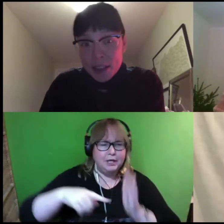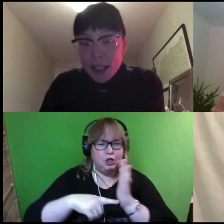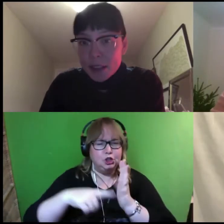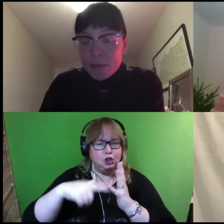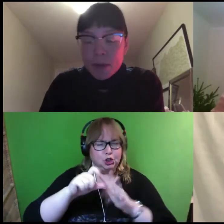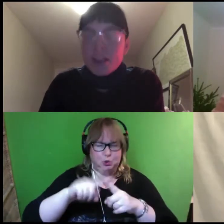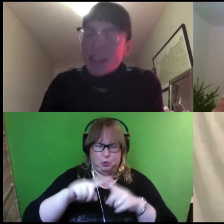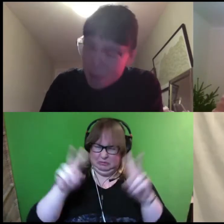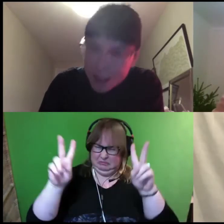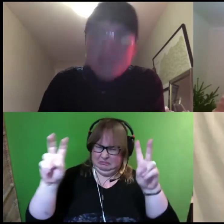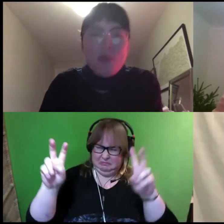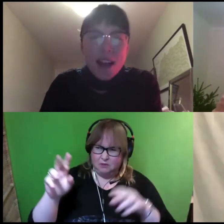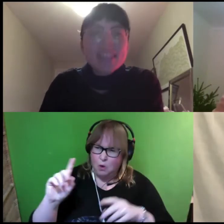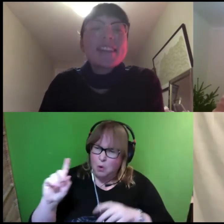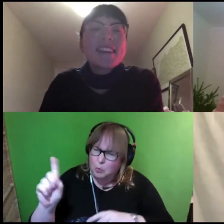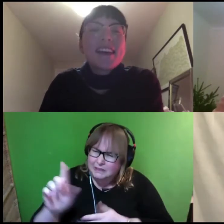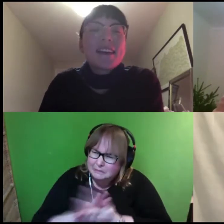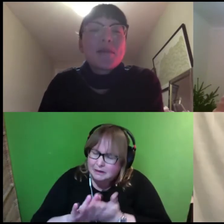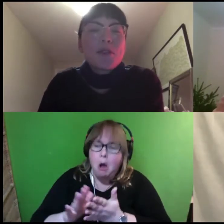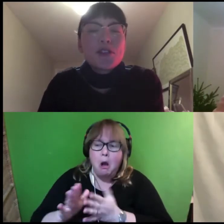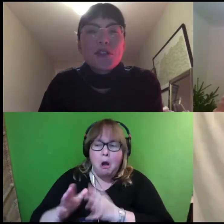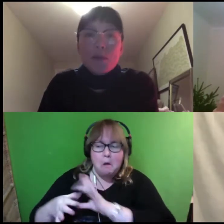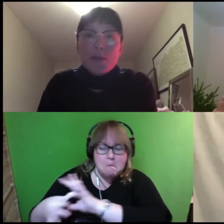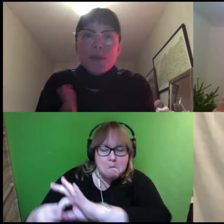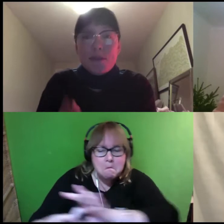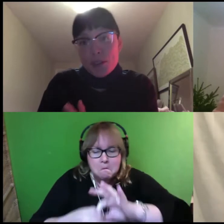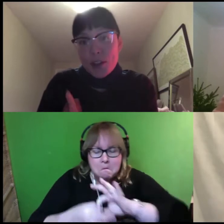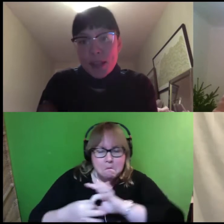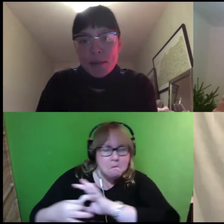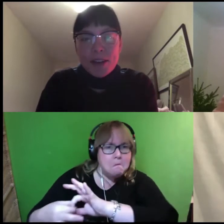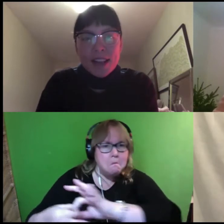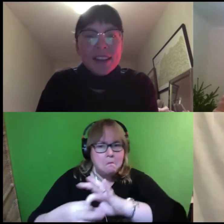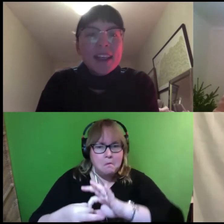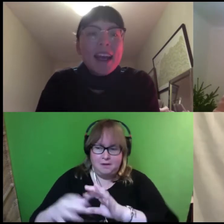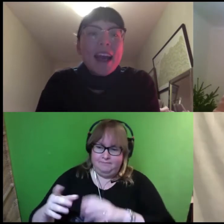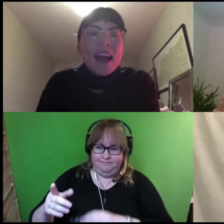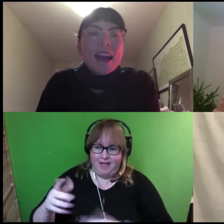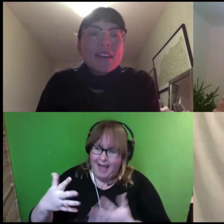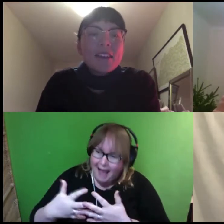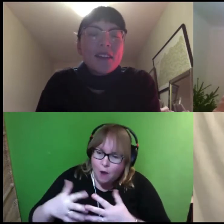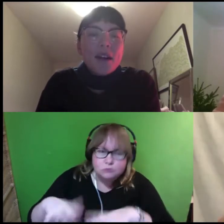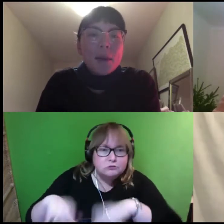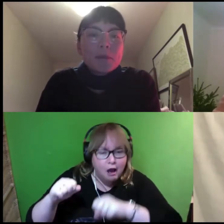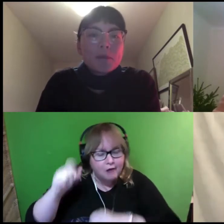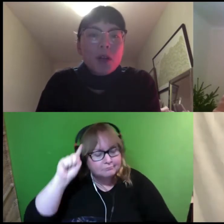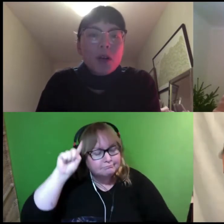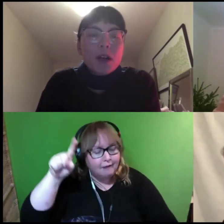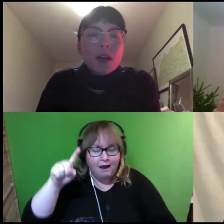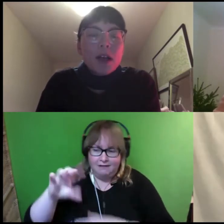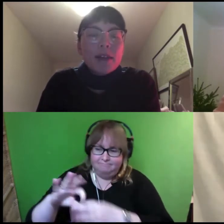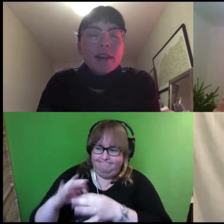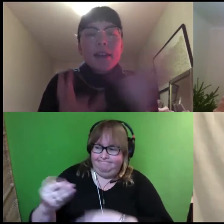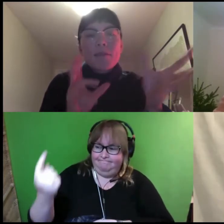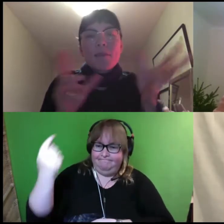as a collective, collaborative practice that emerged from the first lockdown period. And